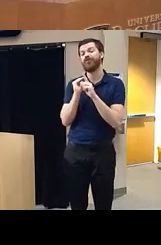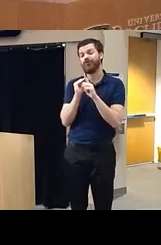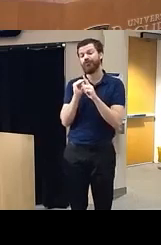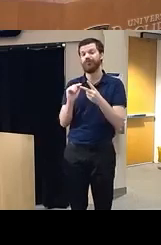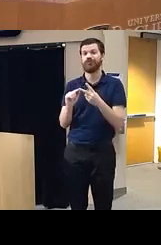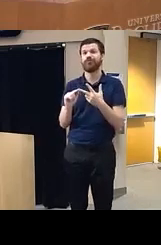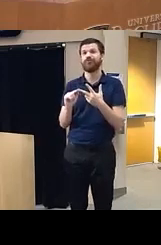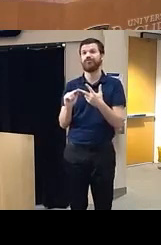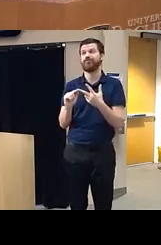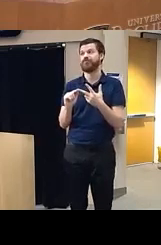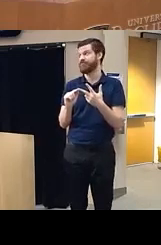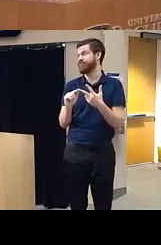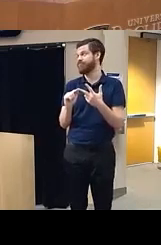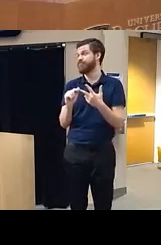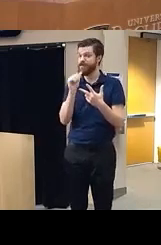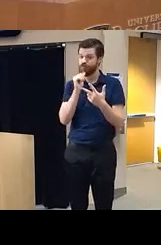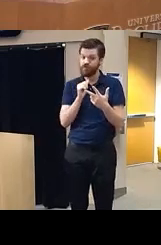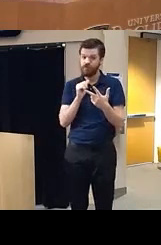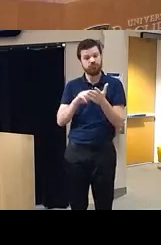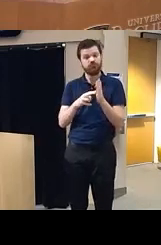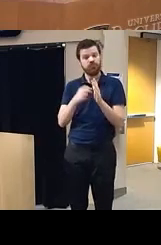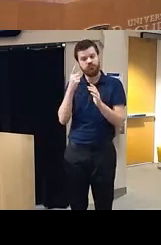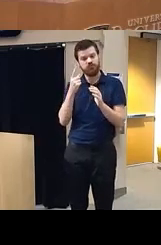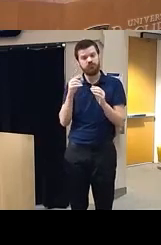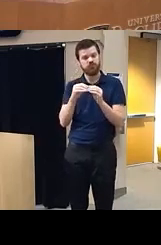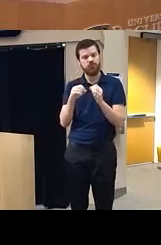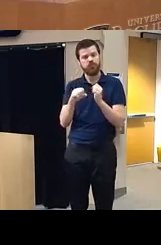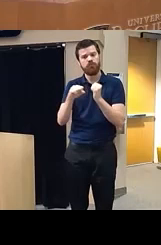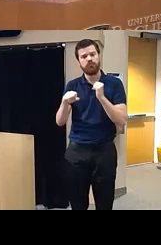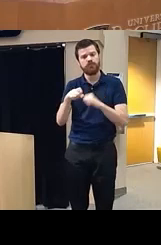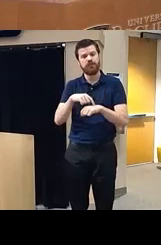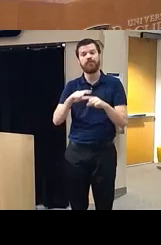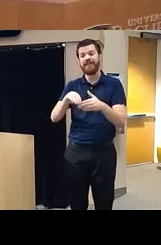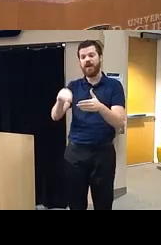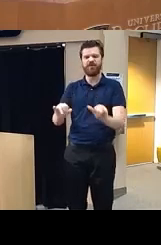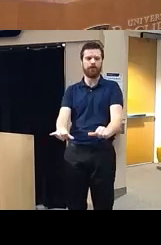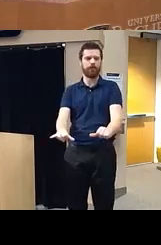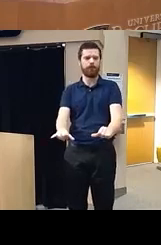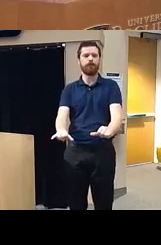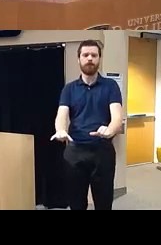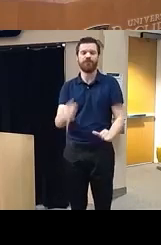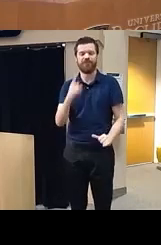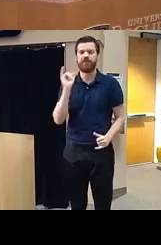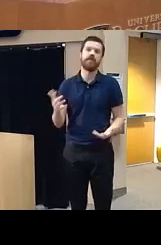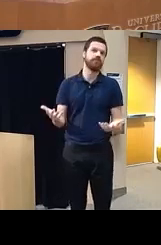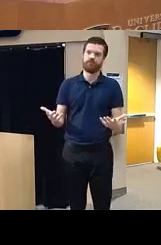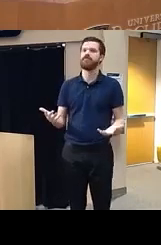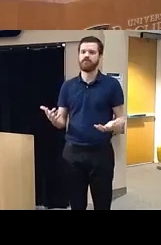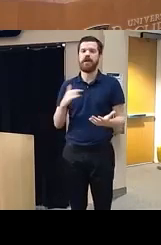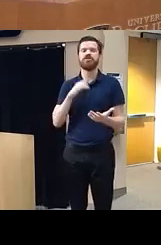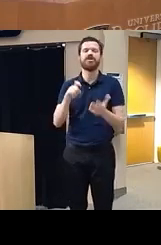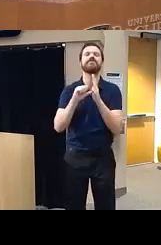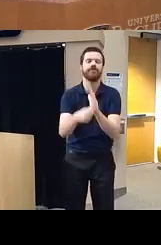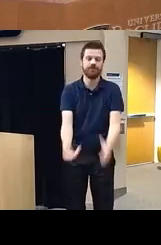again, patience. It's going to take a little bit more time, but you can achieve the same outcome. So that was, I just think that, Yeah, that I was, mean, I'm just